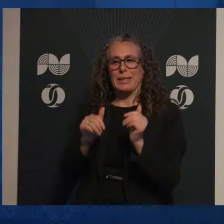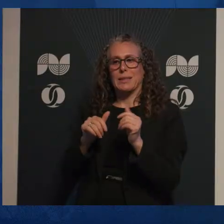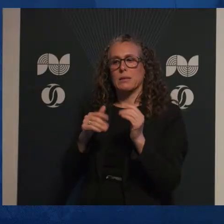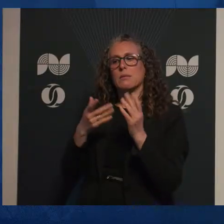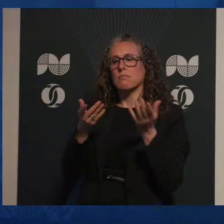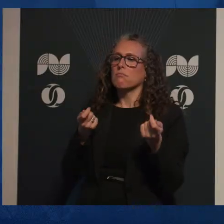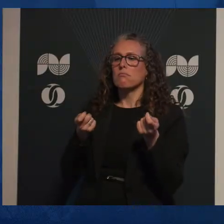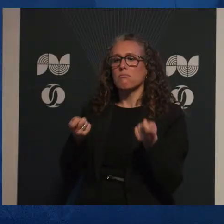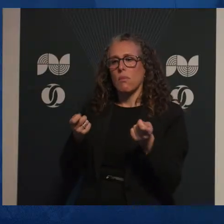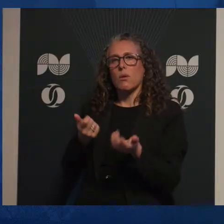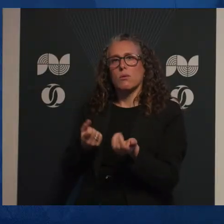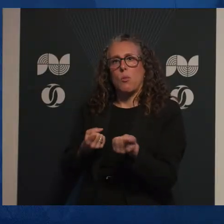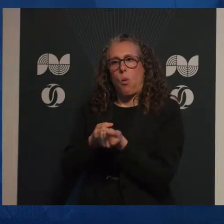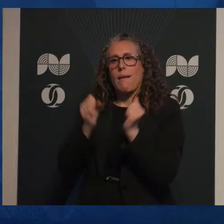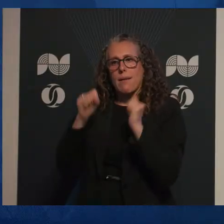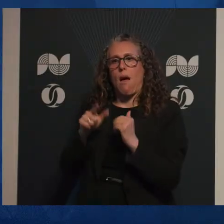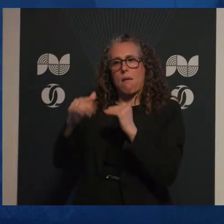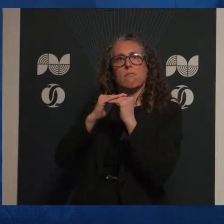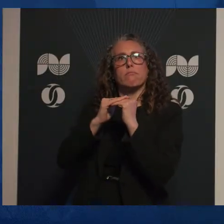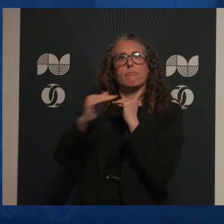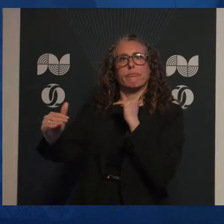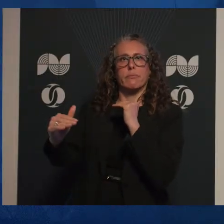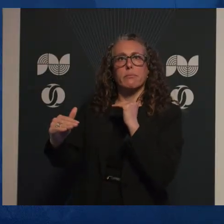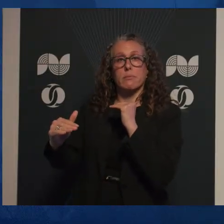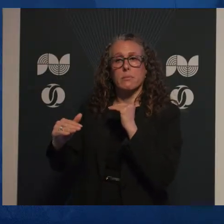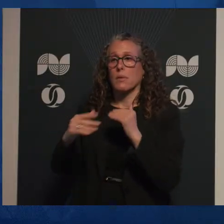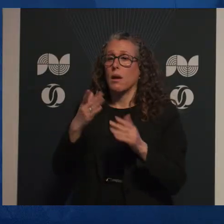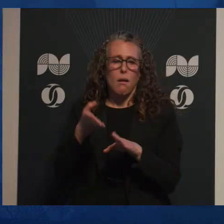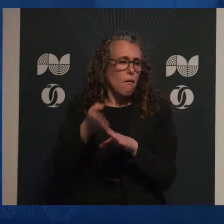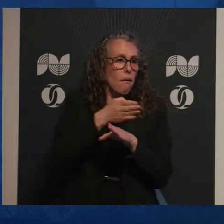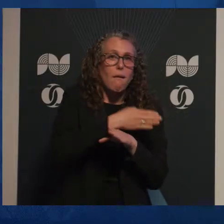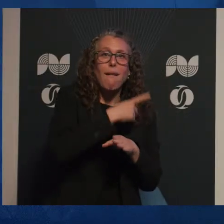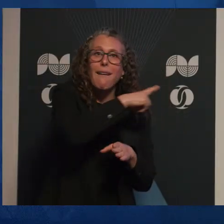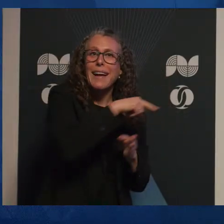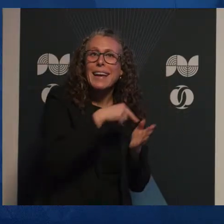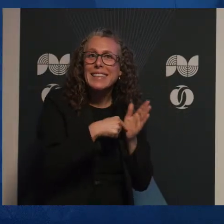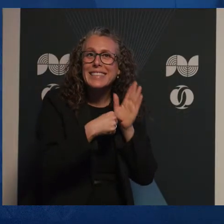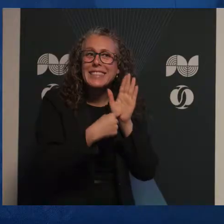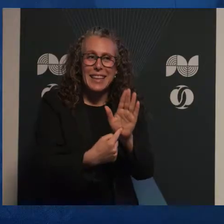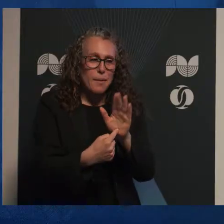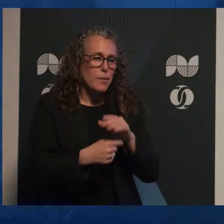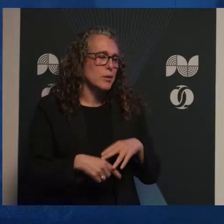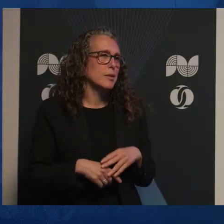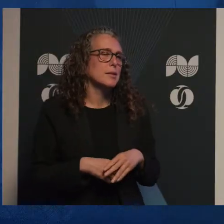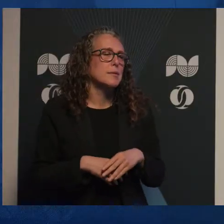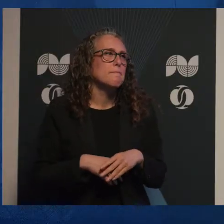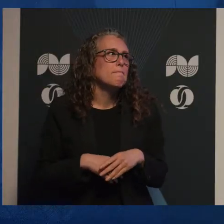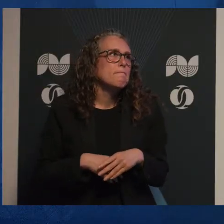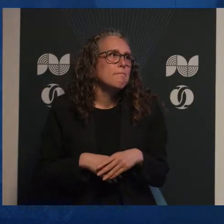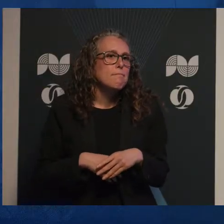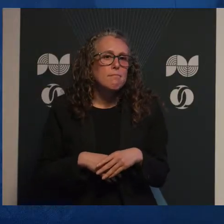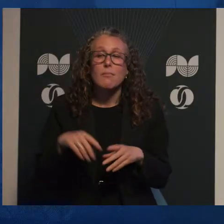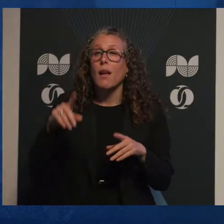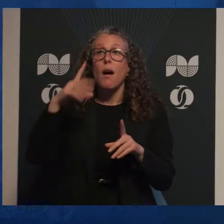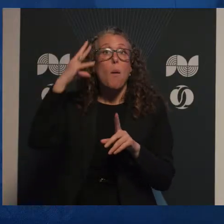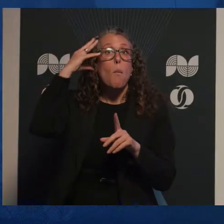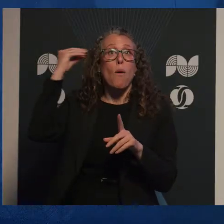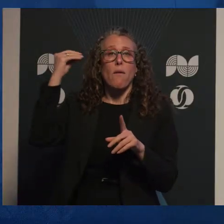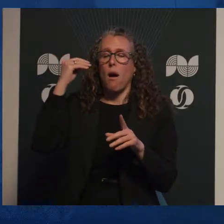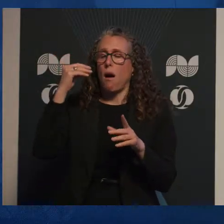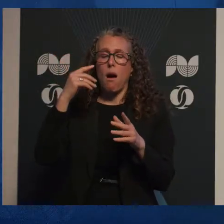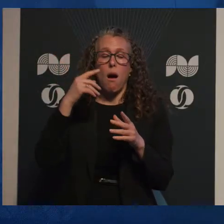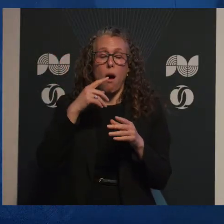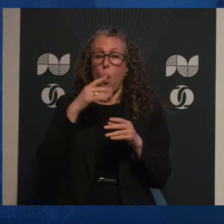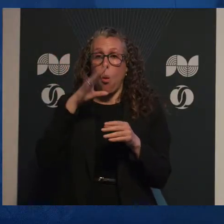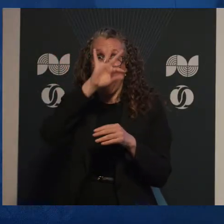certainty. If let's go back to some of the examples we've talked about before, but the imperative of supporting Moldova